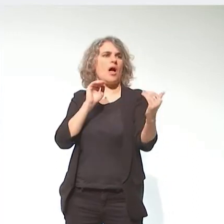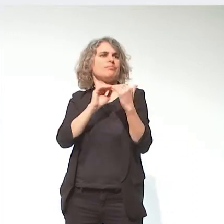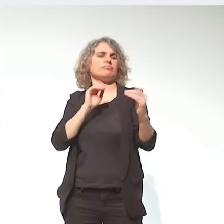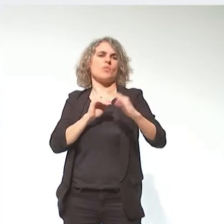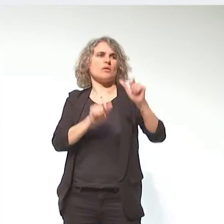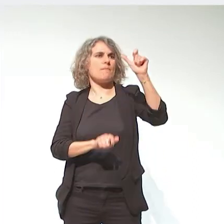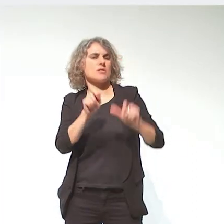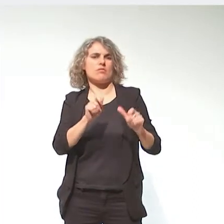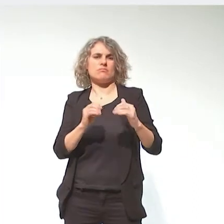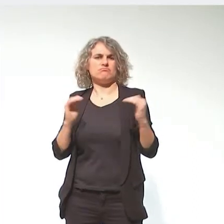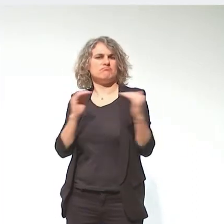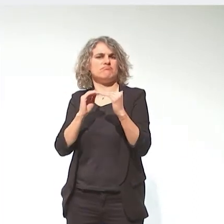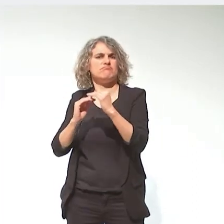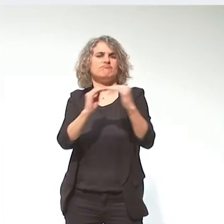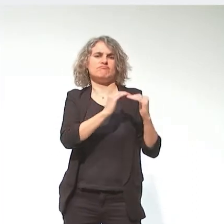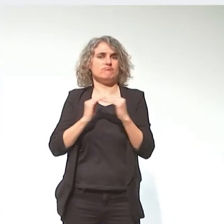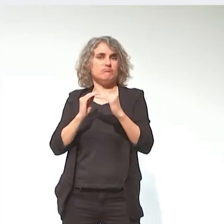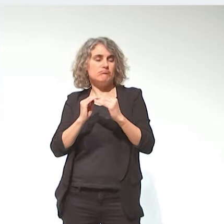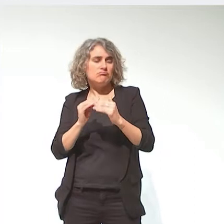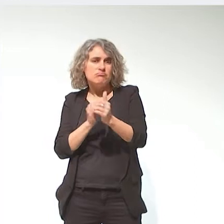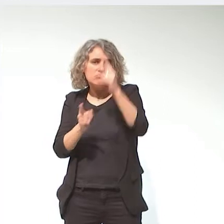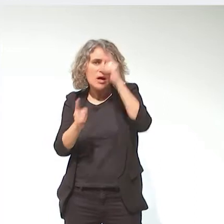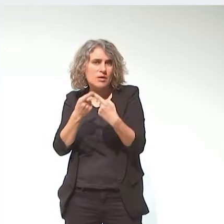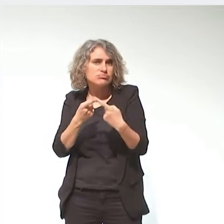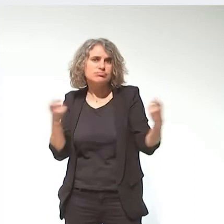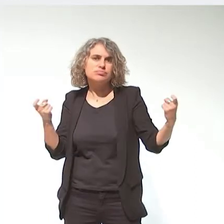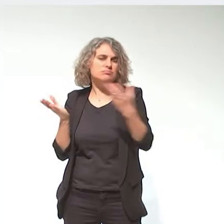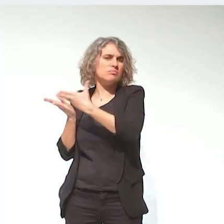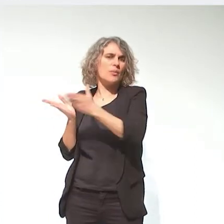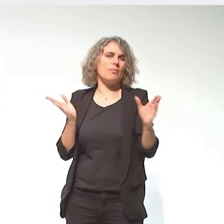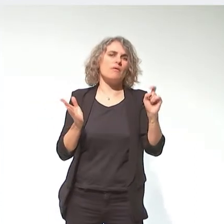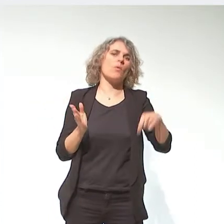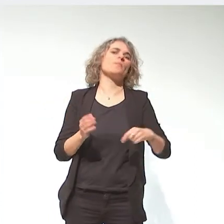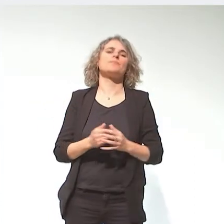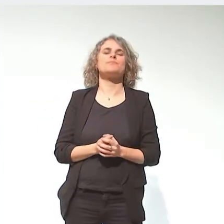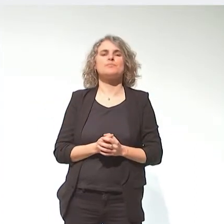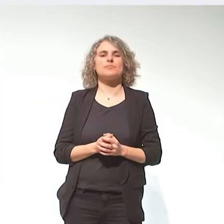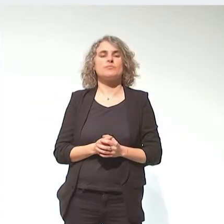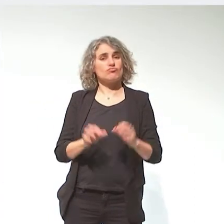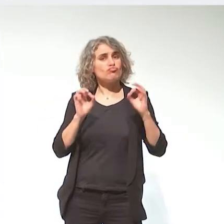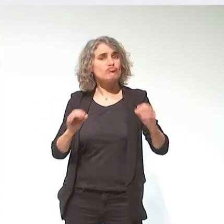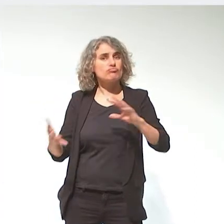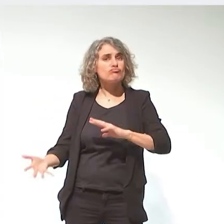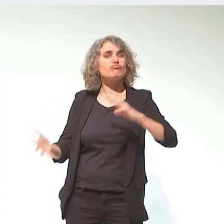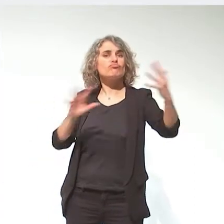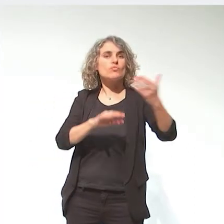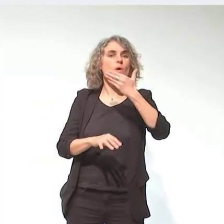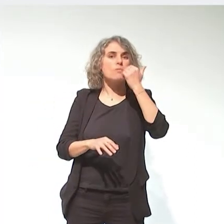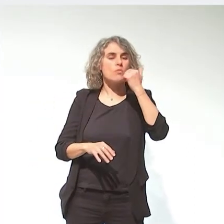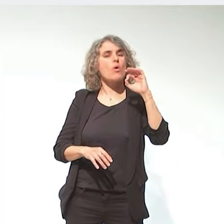life. Despite progress, persons with disabilities continue to face